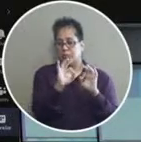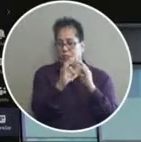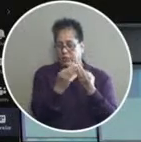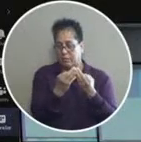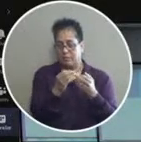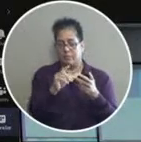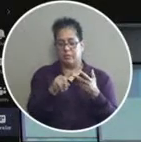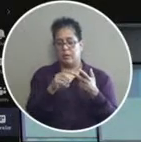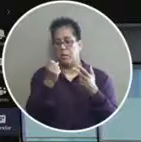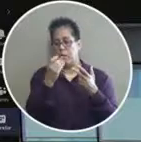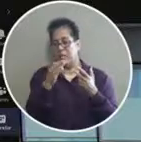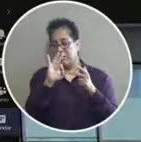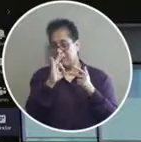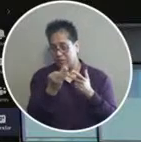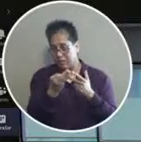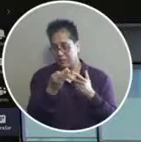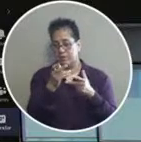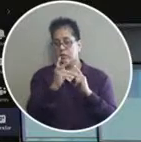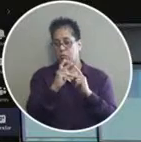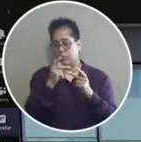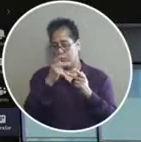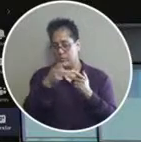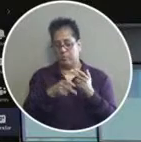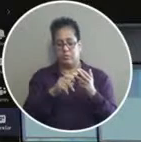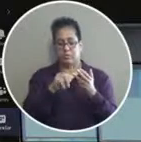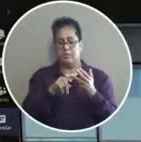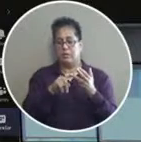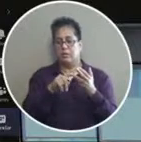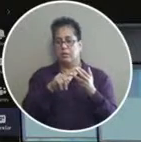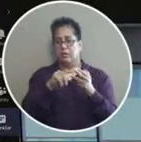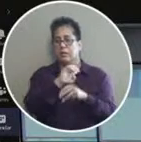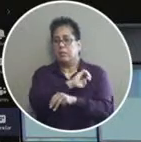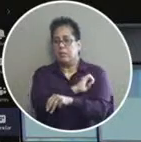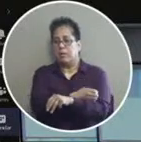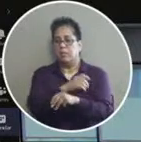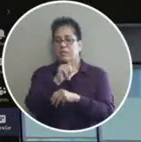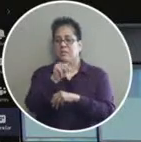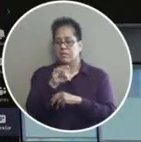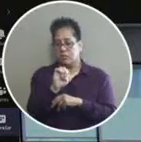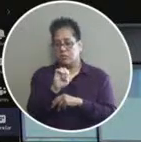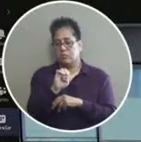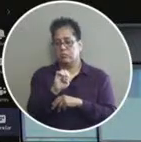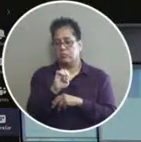Program, the Multi-Family Loan Program, and the Empowerment Zone Loan Program.